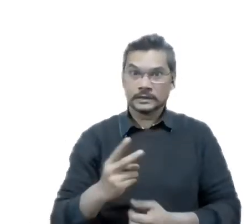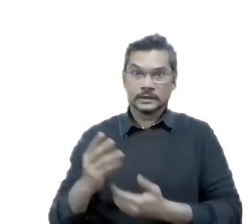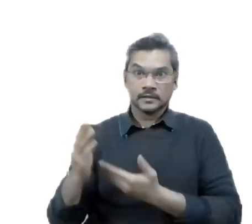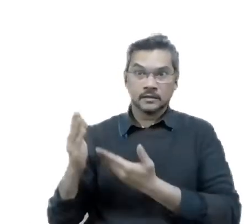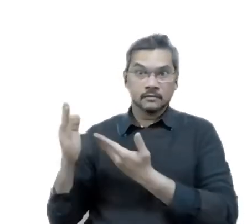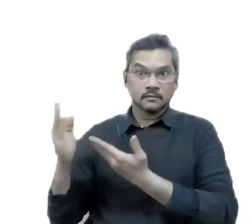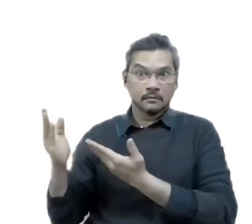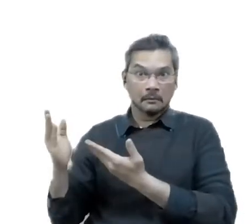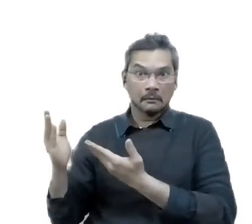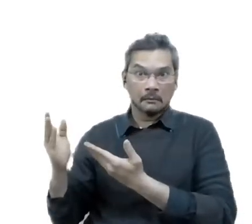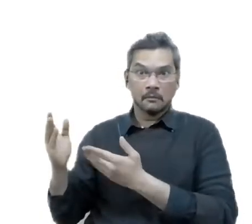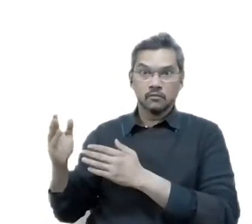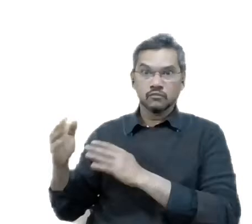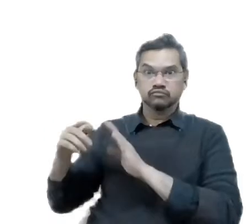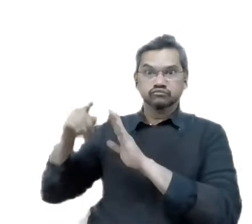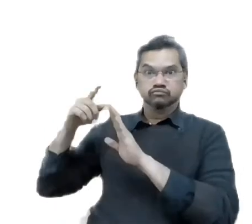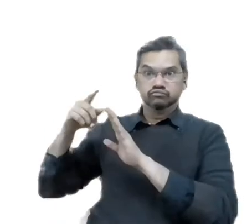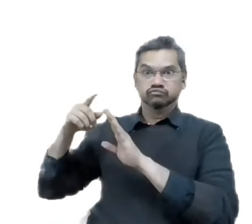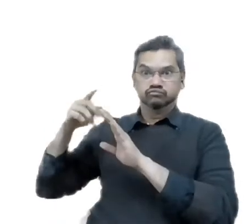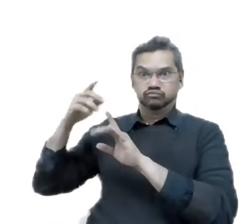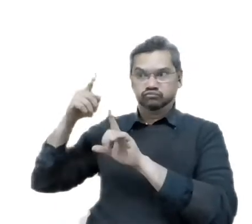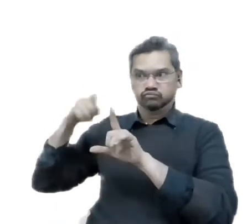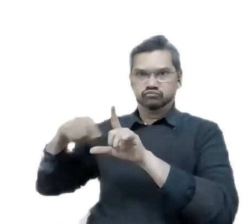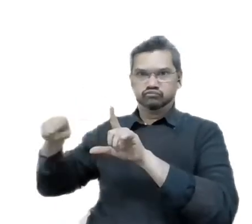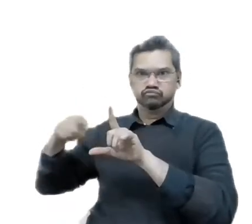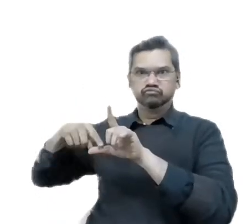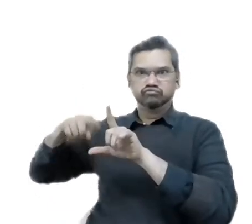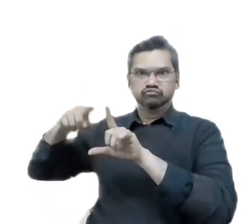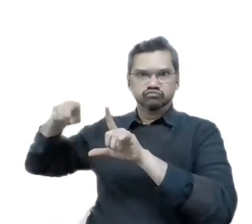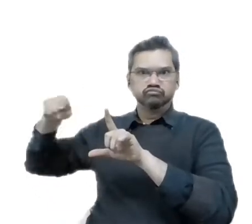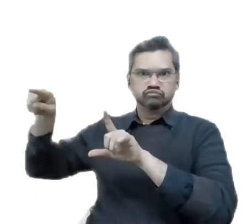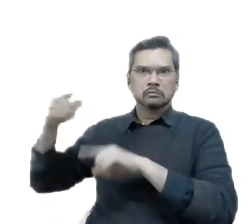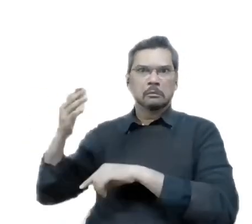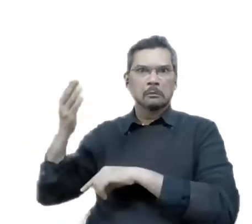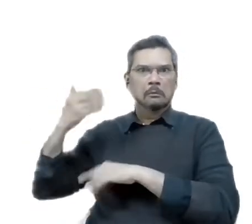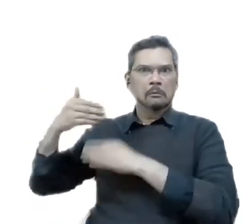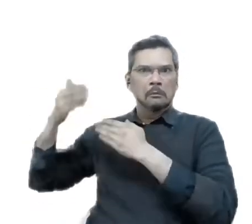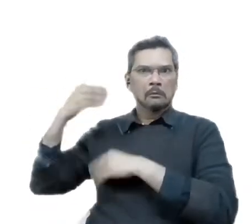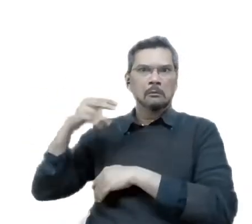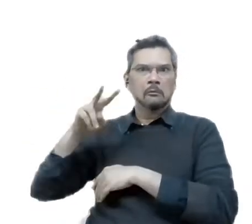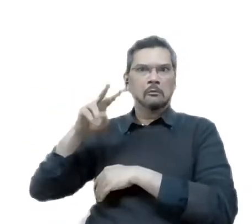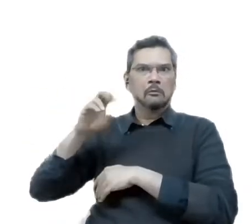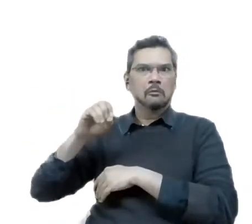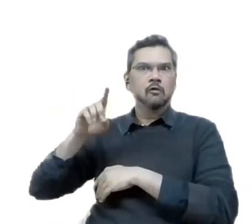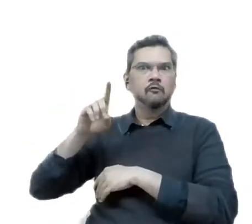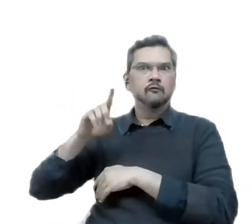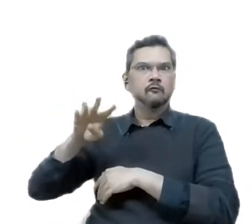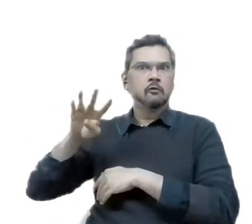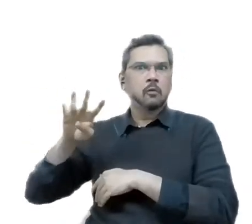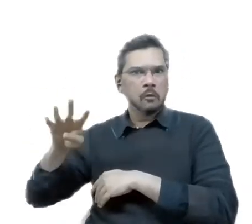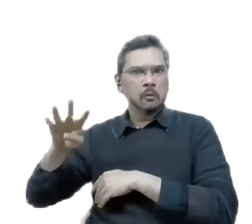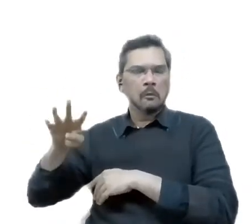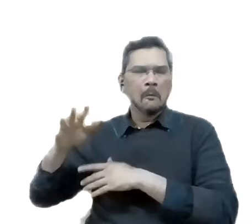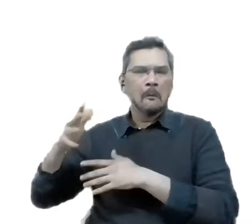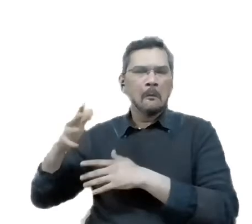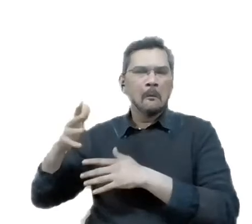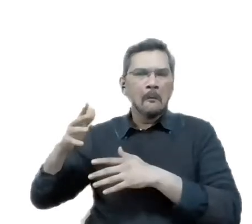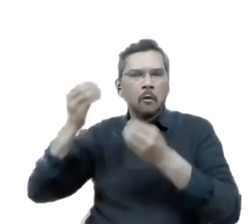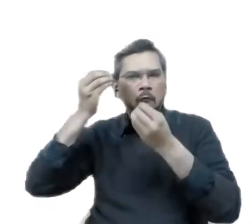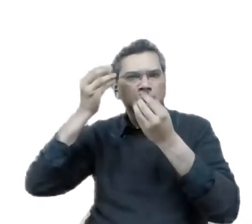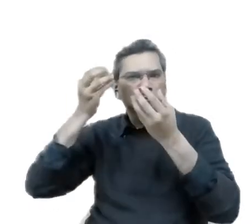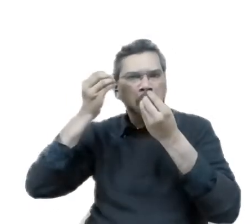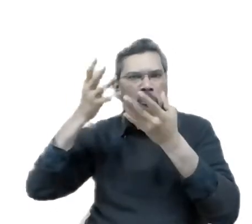were very few data sets that were publicly available and very few users of those data sets. And you can see through to